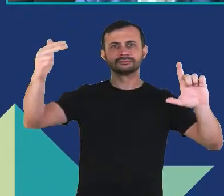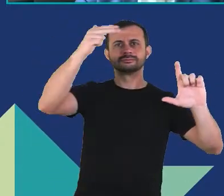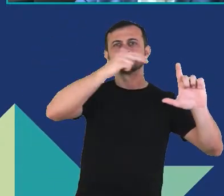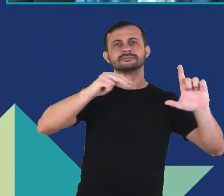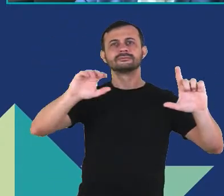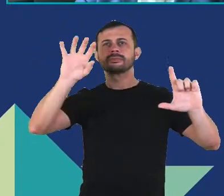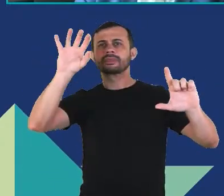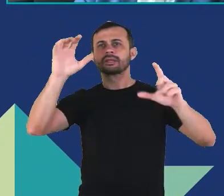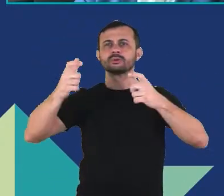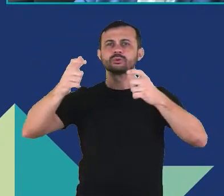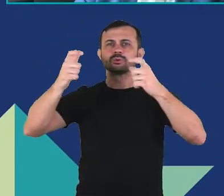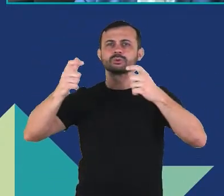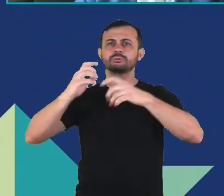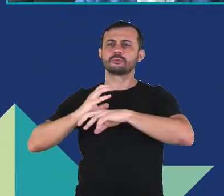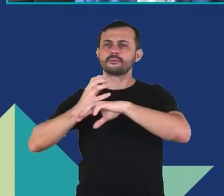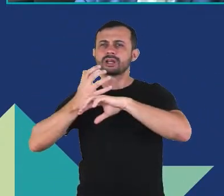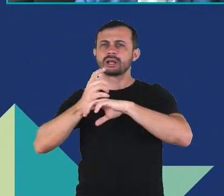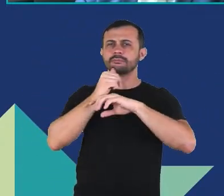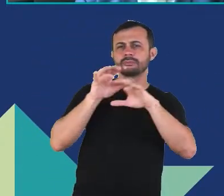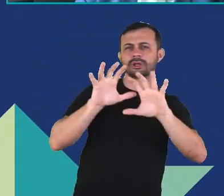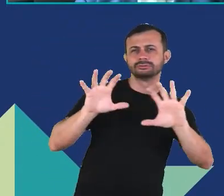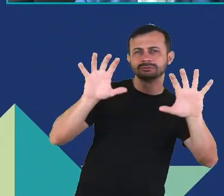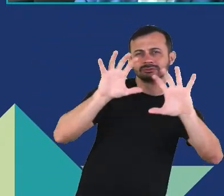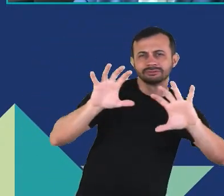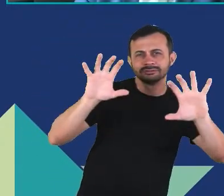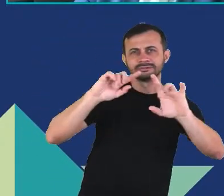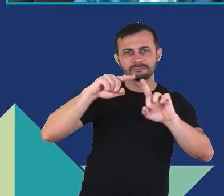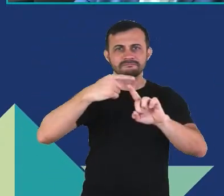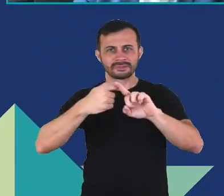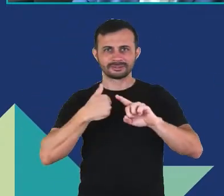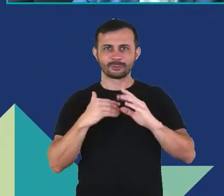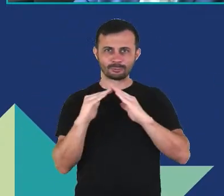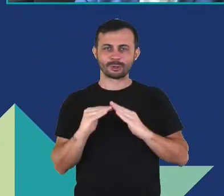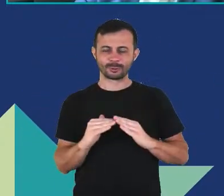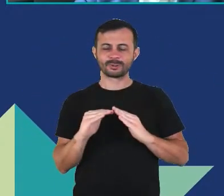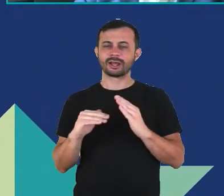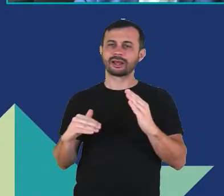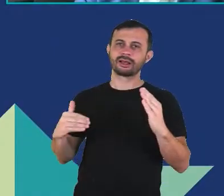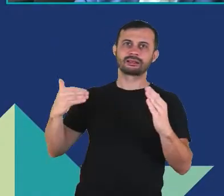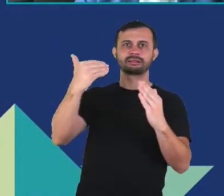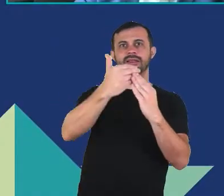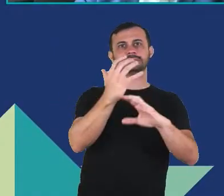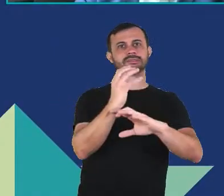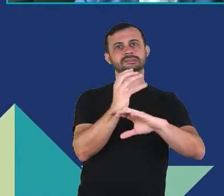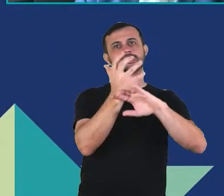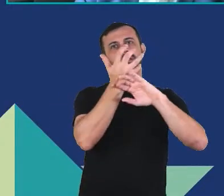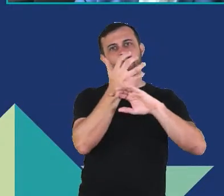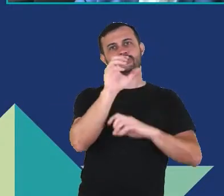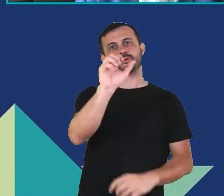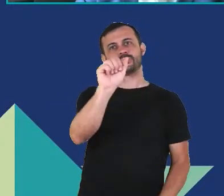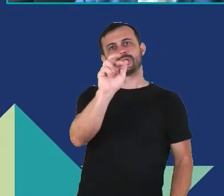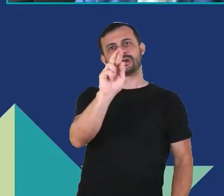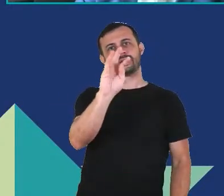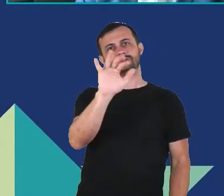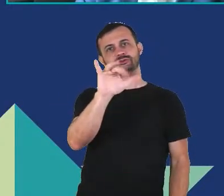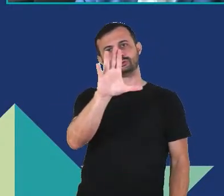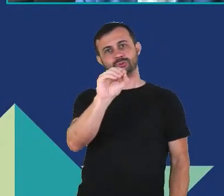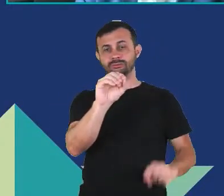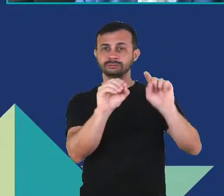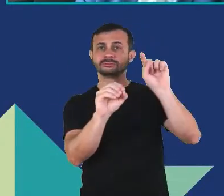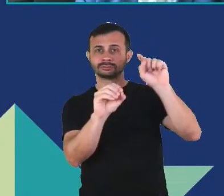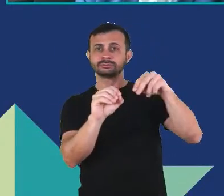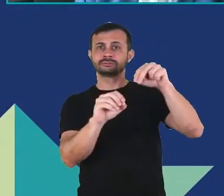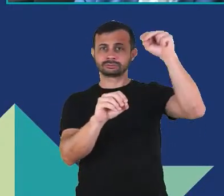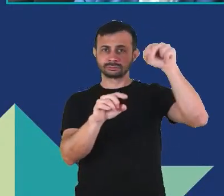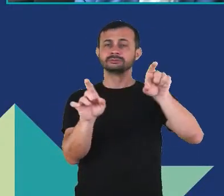on Vancouver Island to very dry in the Arctic. Of course, we have to deal with communities, license to operate,